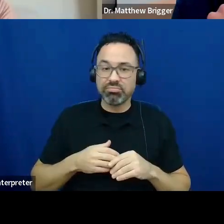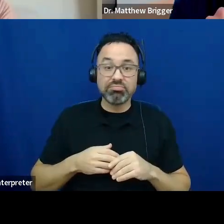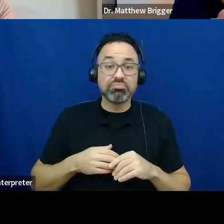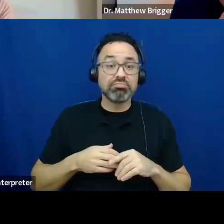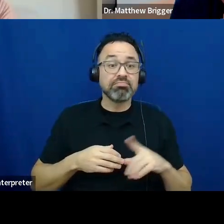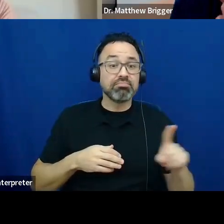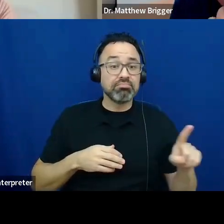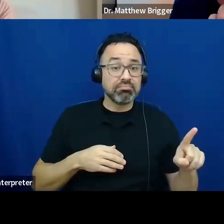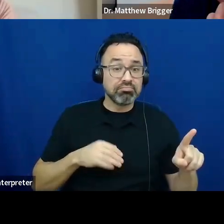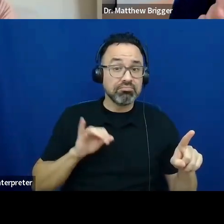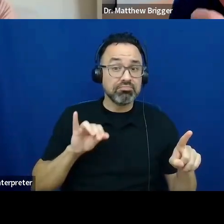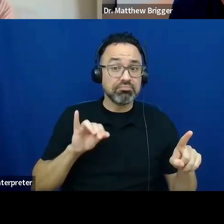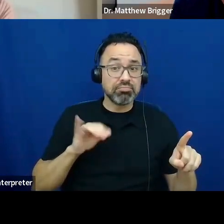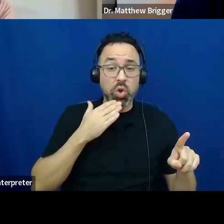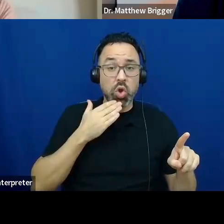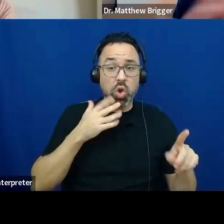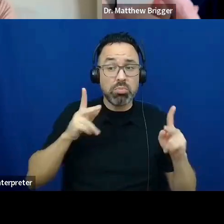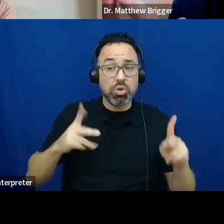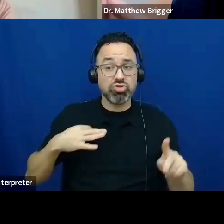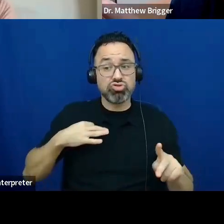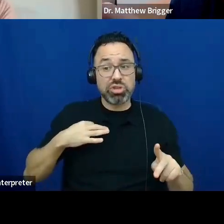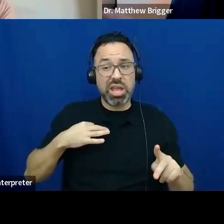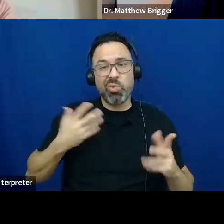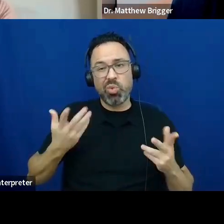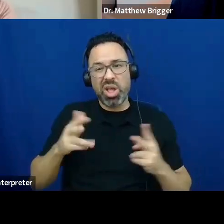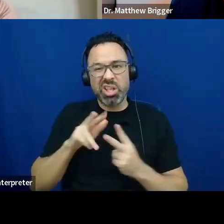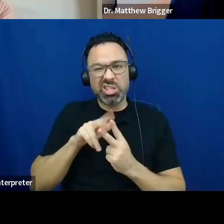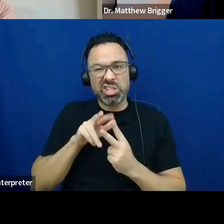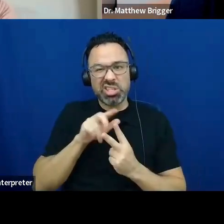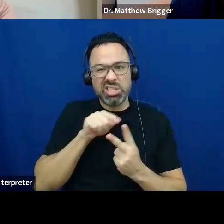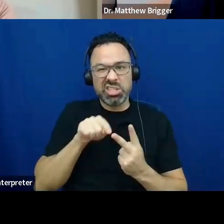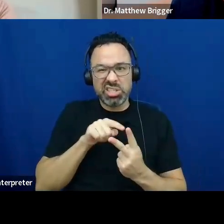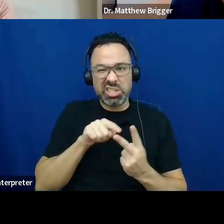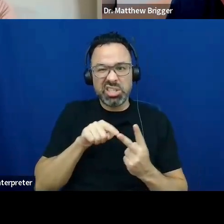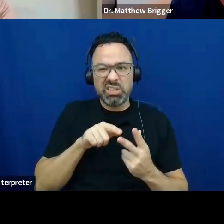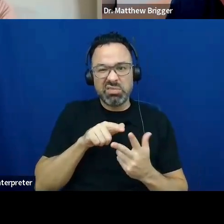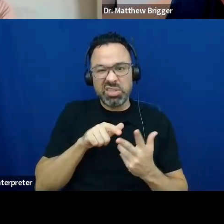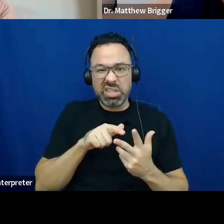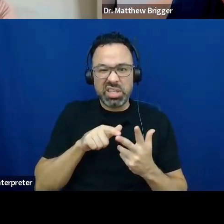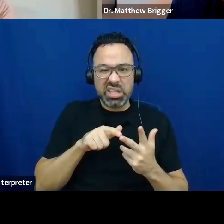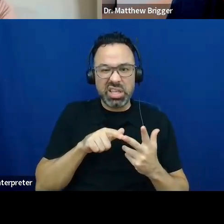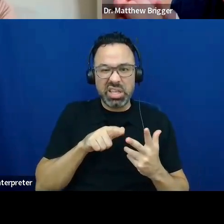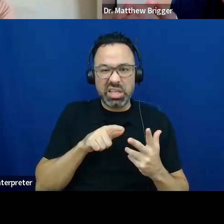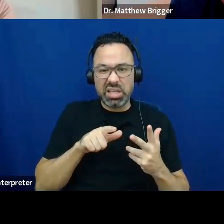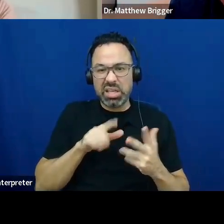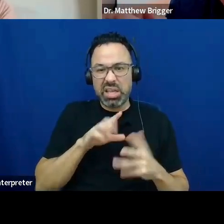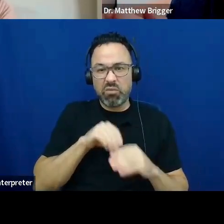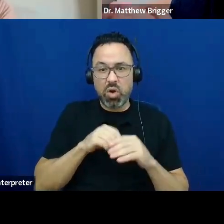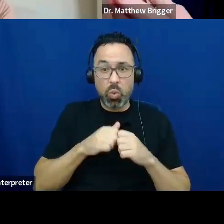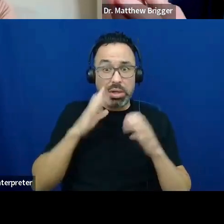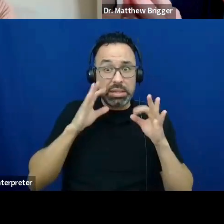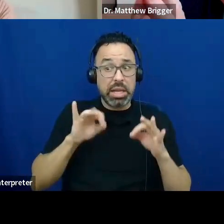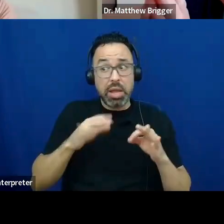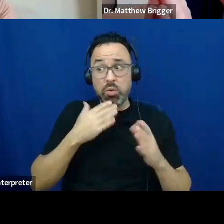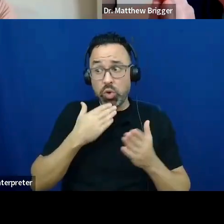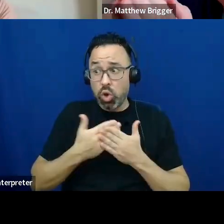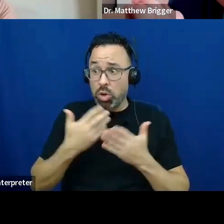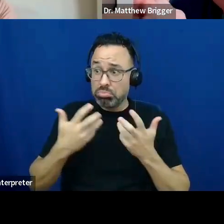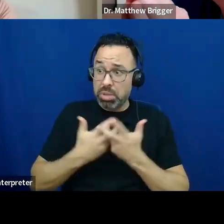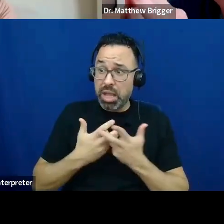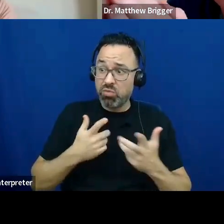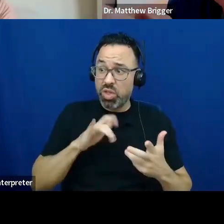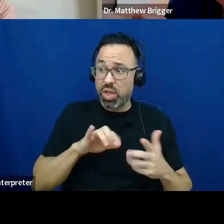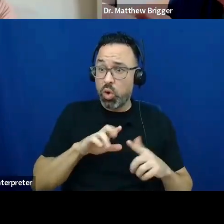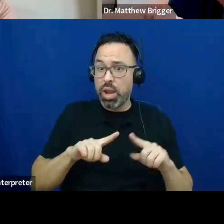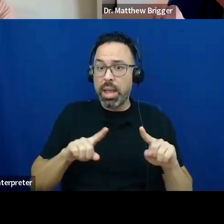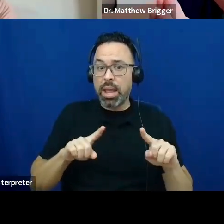So I think a good candidate. So I think there's a couple different things that really go into deciding the candidacy. So first of all, sort of taking the whole